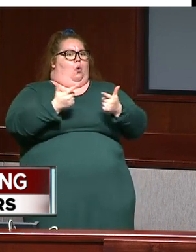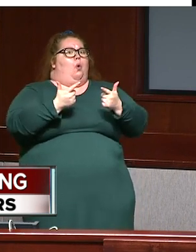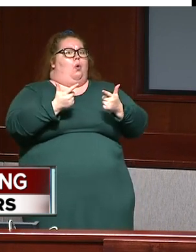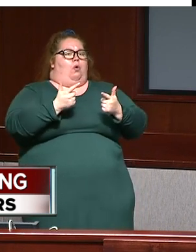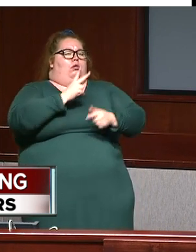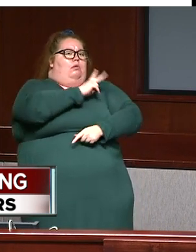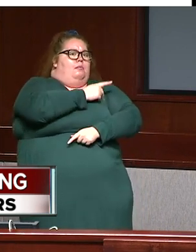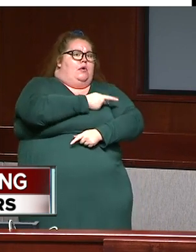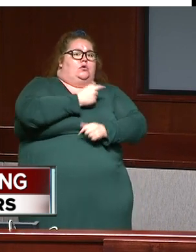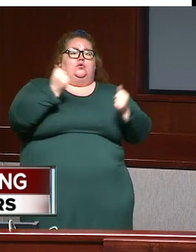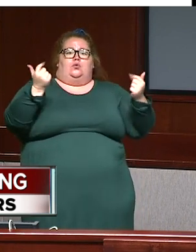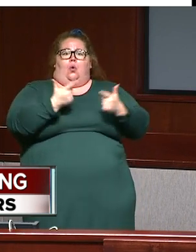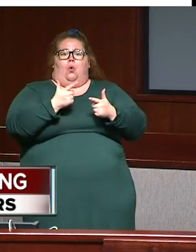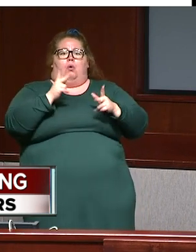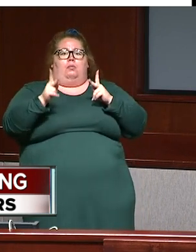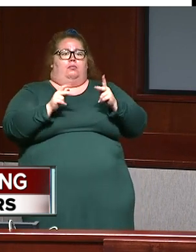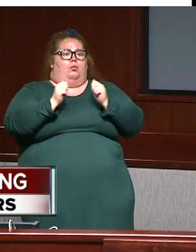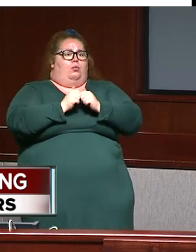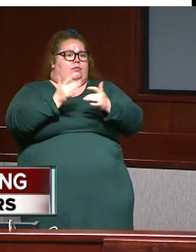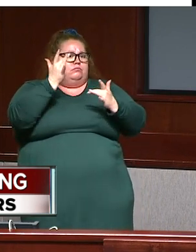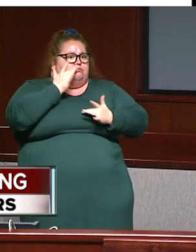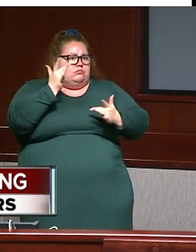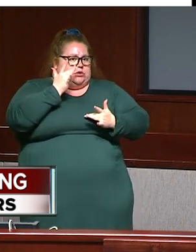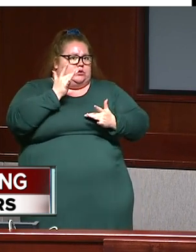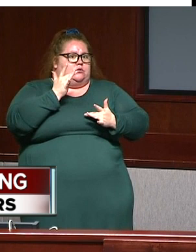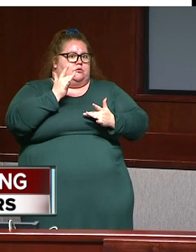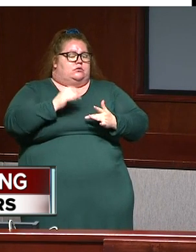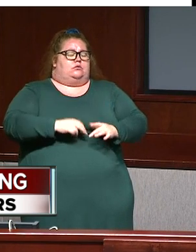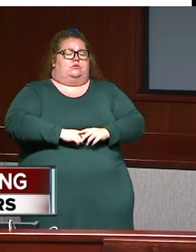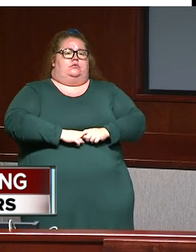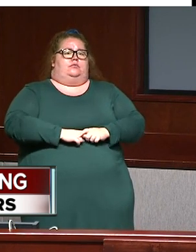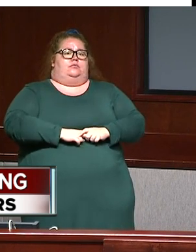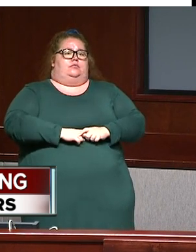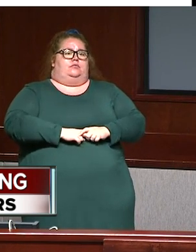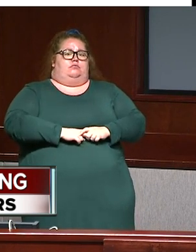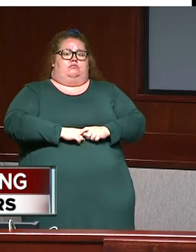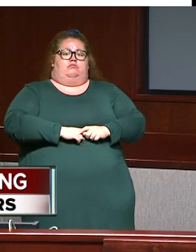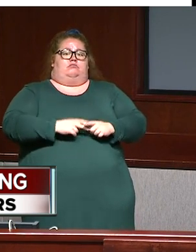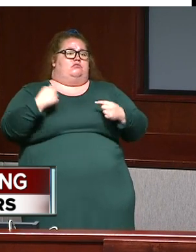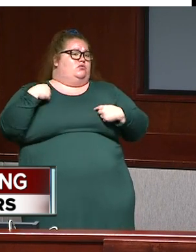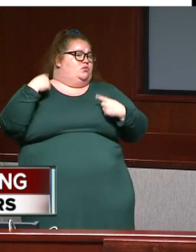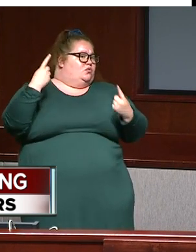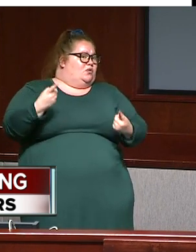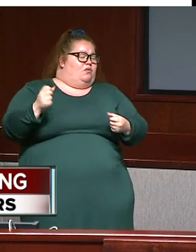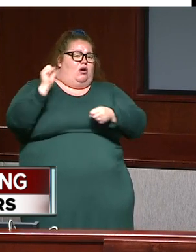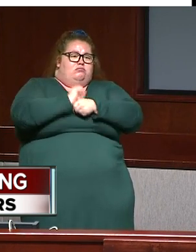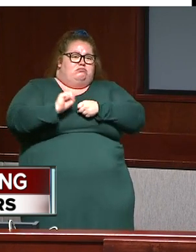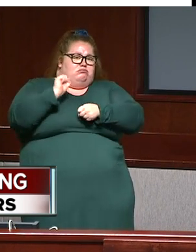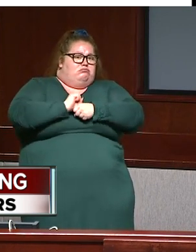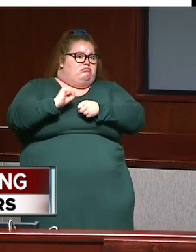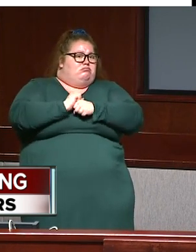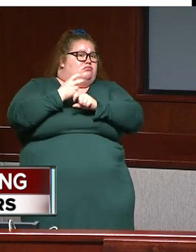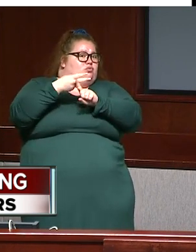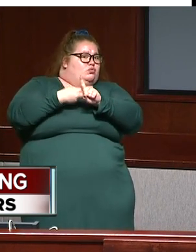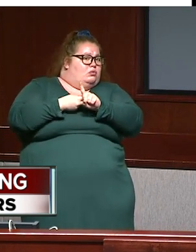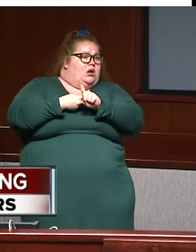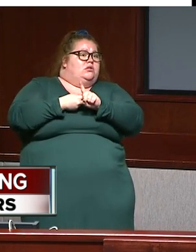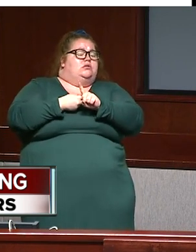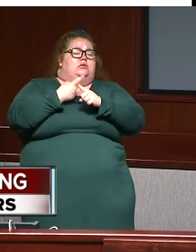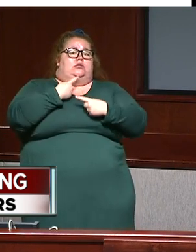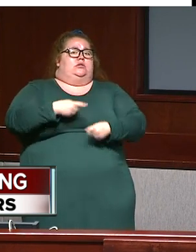put into an ICU bed. We have done a lot of work to this point. The last more than 2 months have been effective